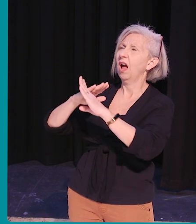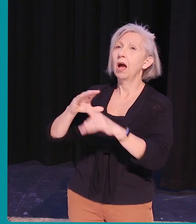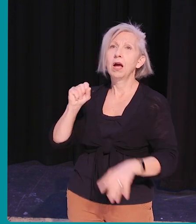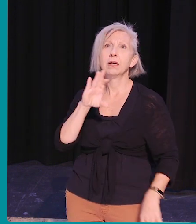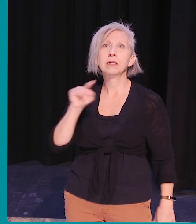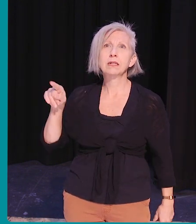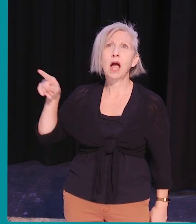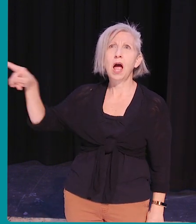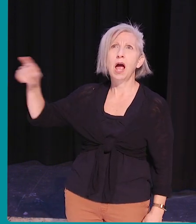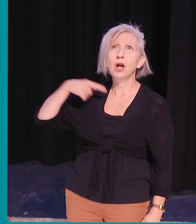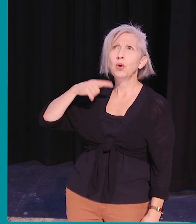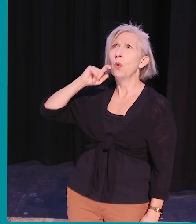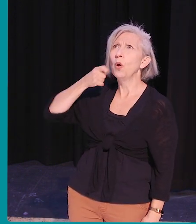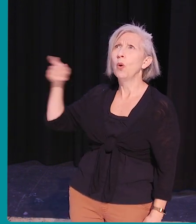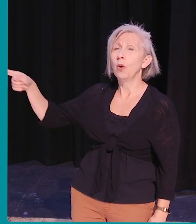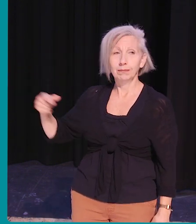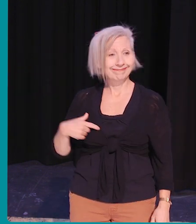Thank you.